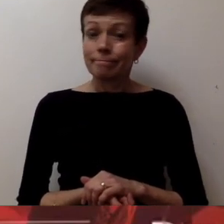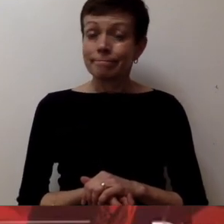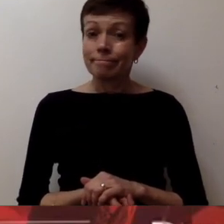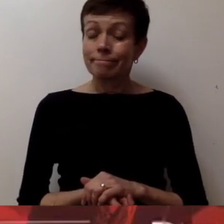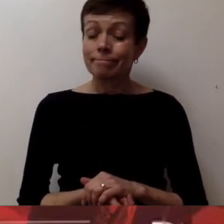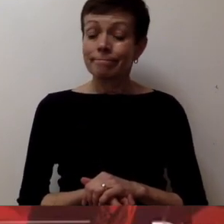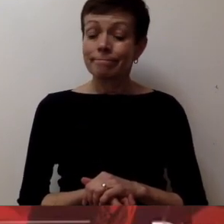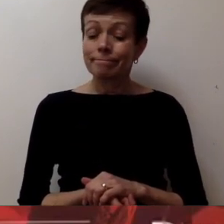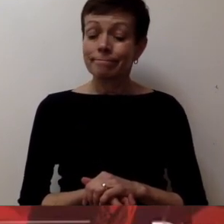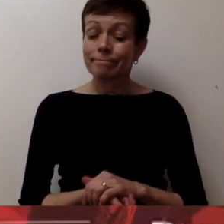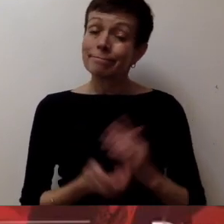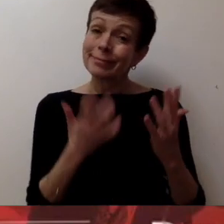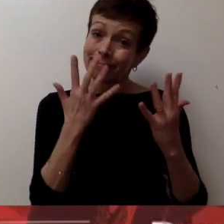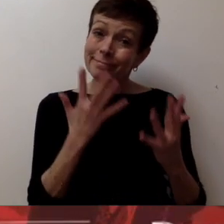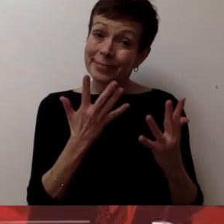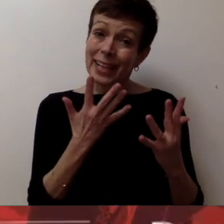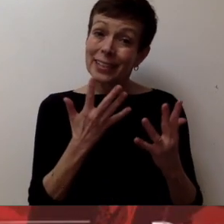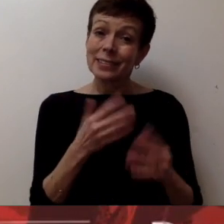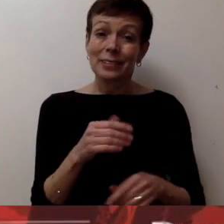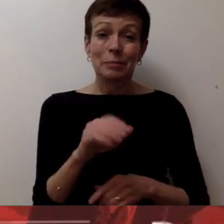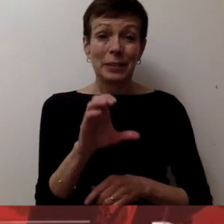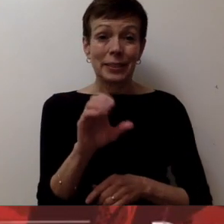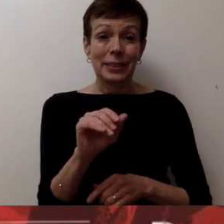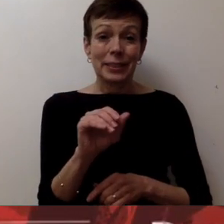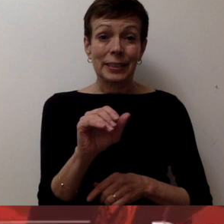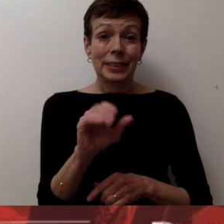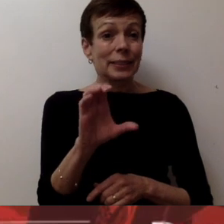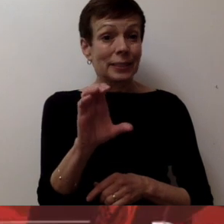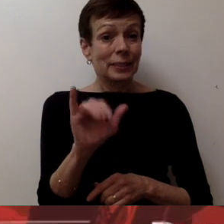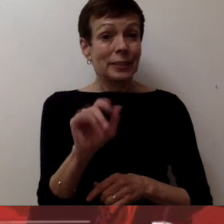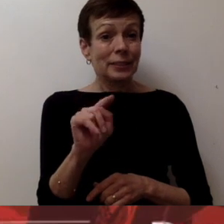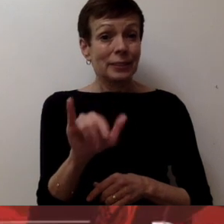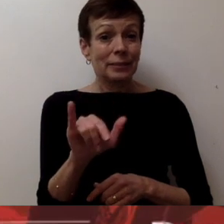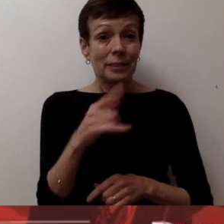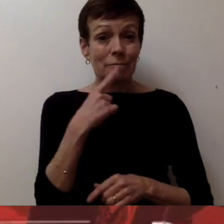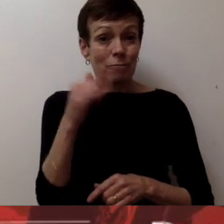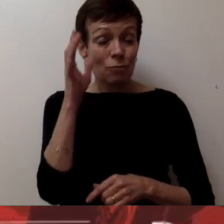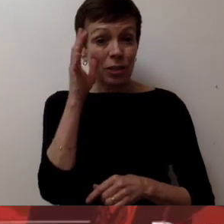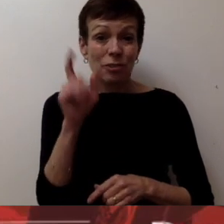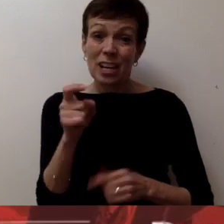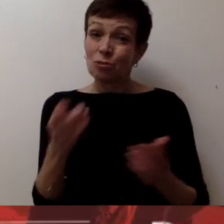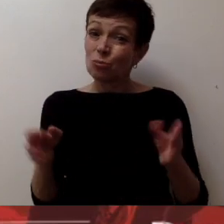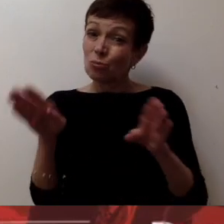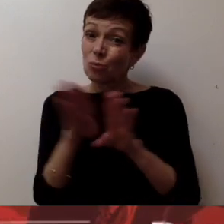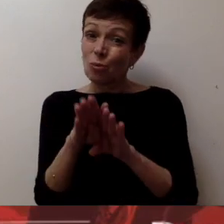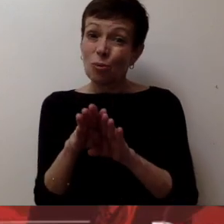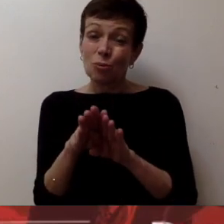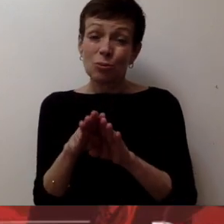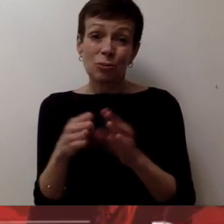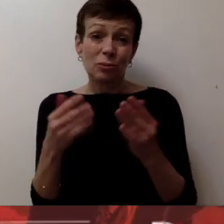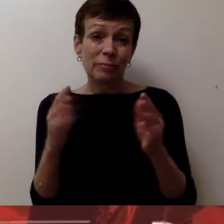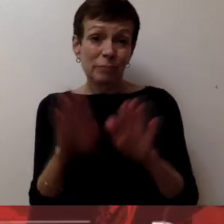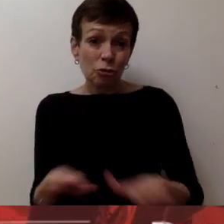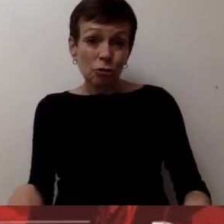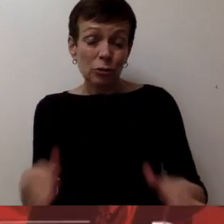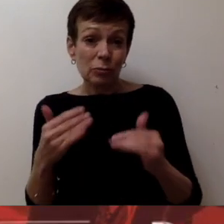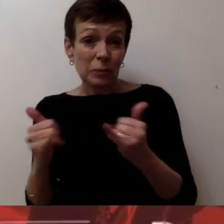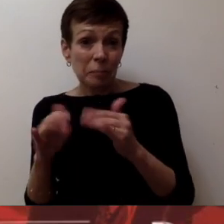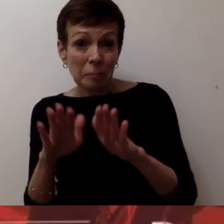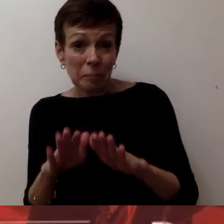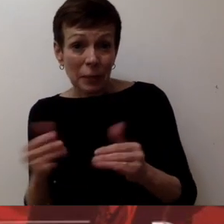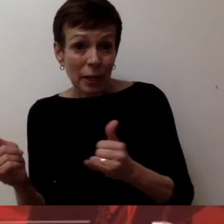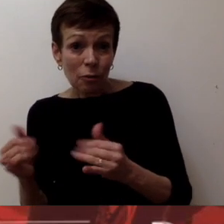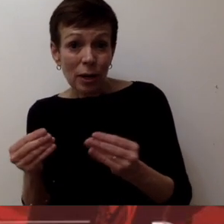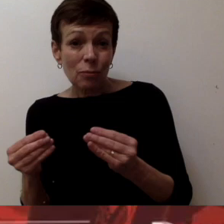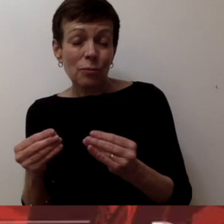Unfortunately, the City of Red Deer did make the decision to close playgrounds and a number of our recreation and parks amenities, and this decision was 100%